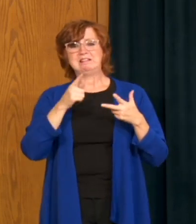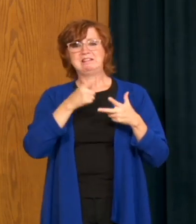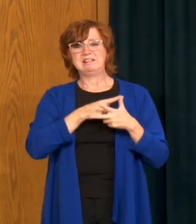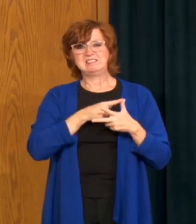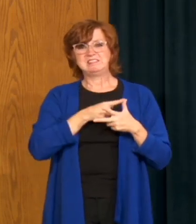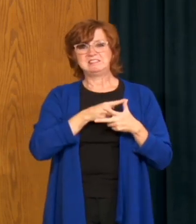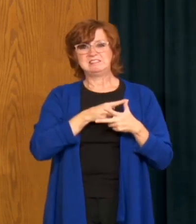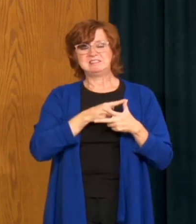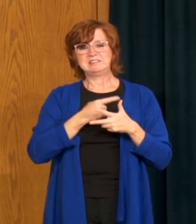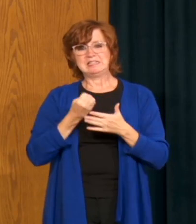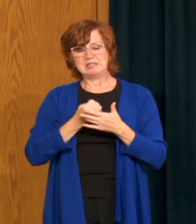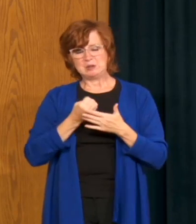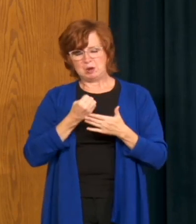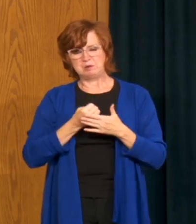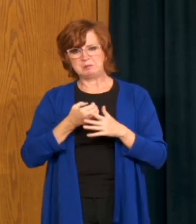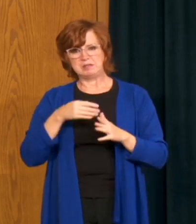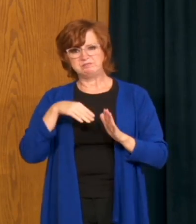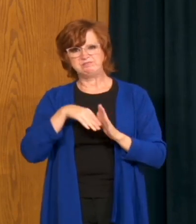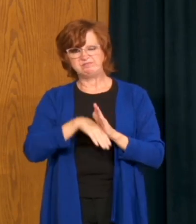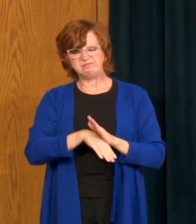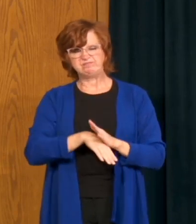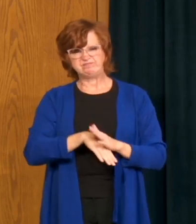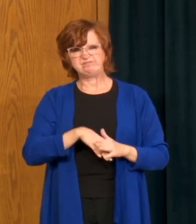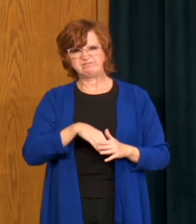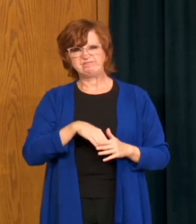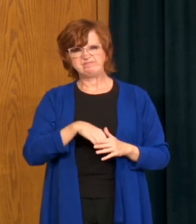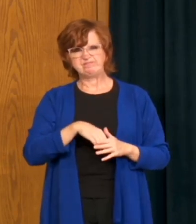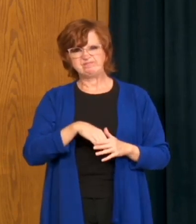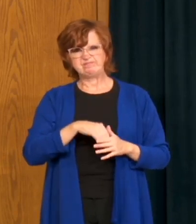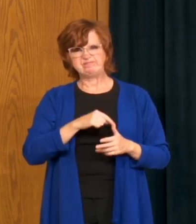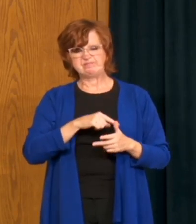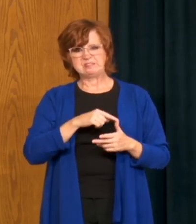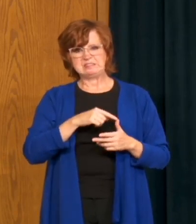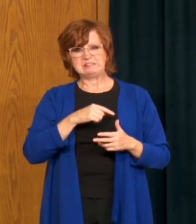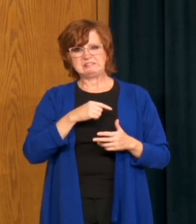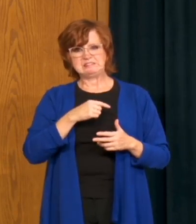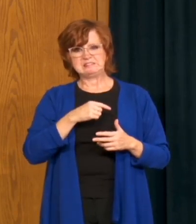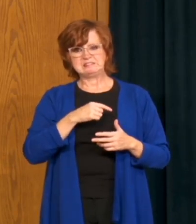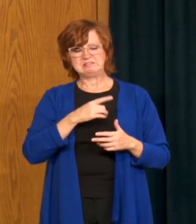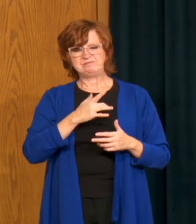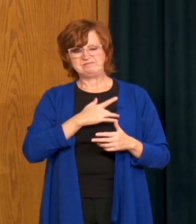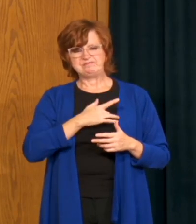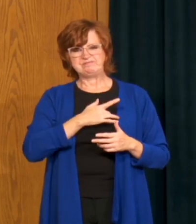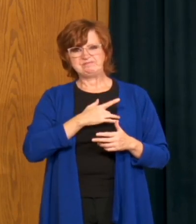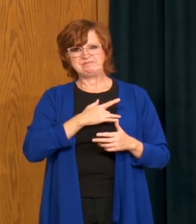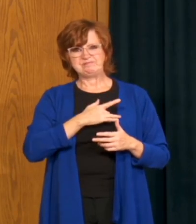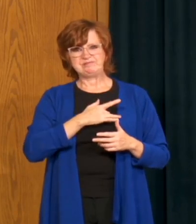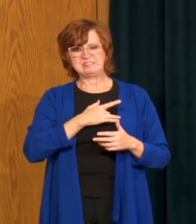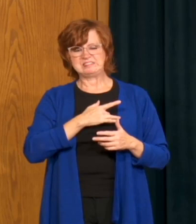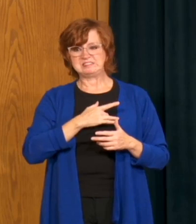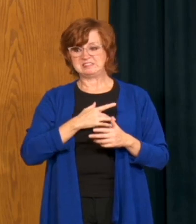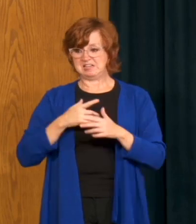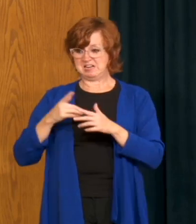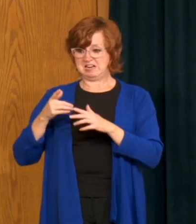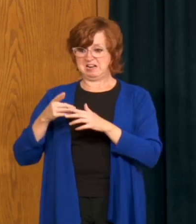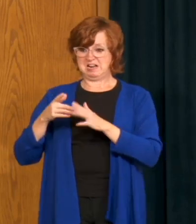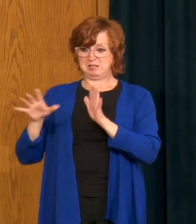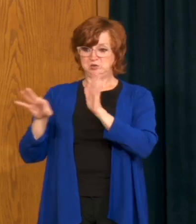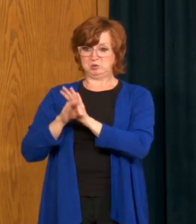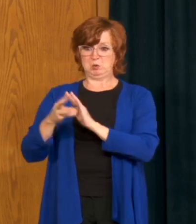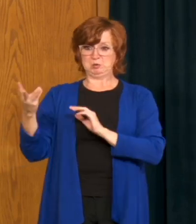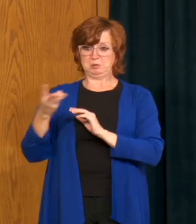was an economic impact that the city of Regina would use. So we're disappointed that it's been awarded to Winnipeg. In saying